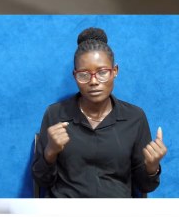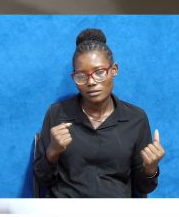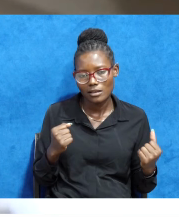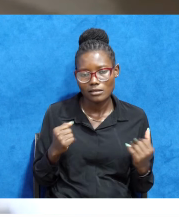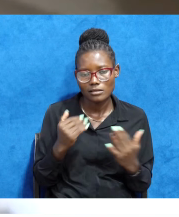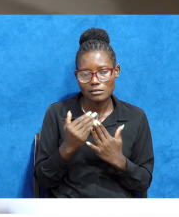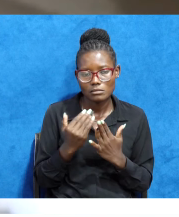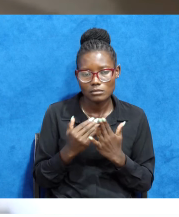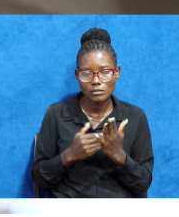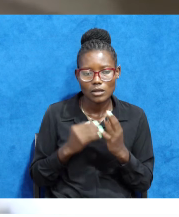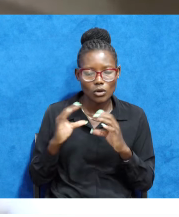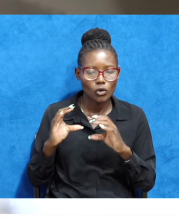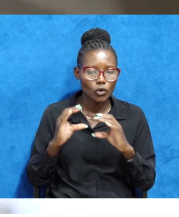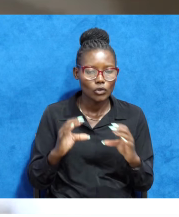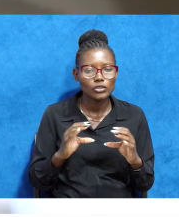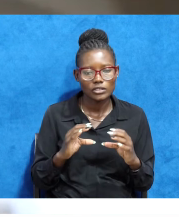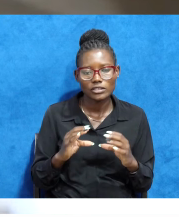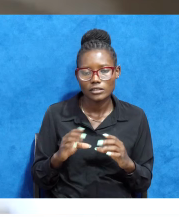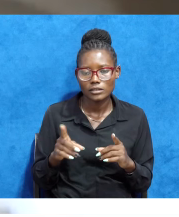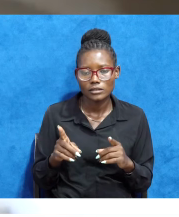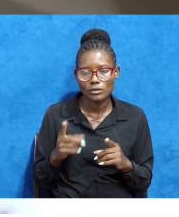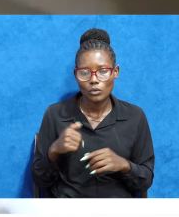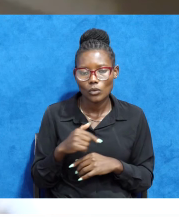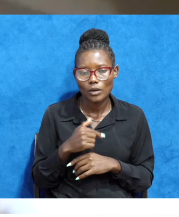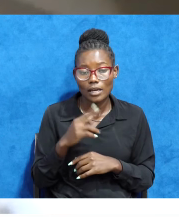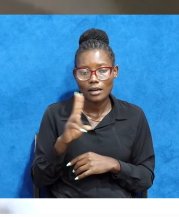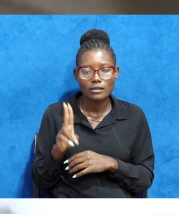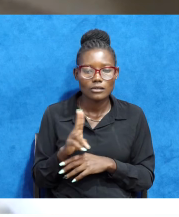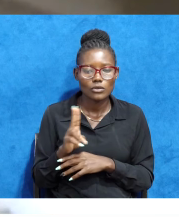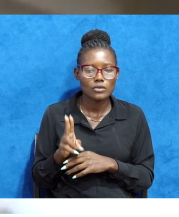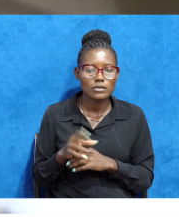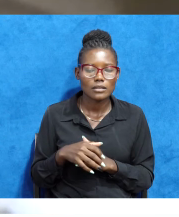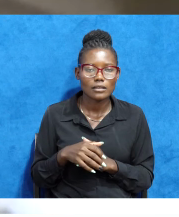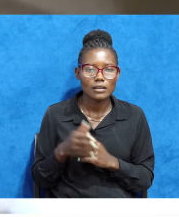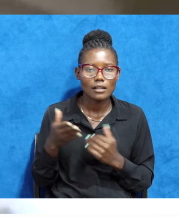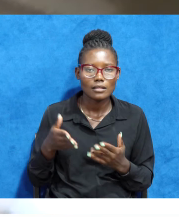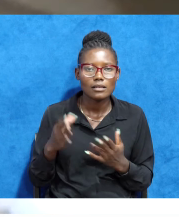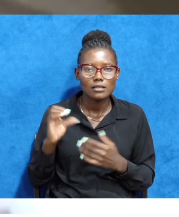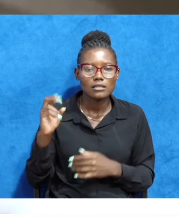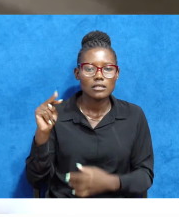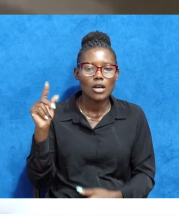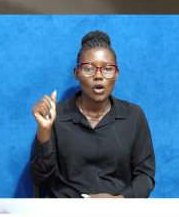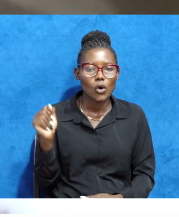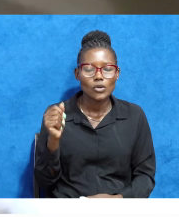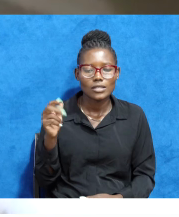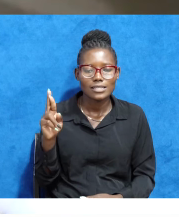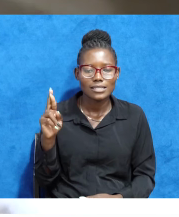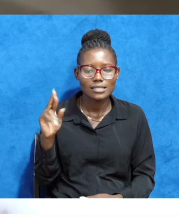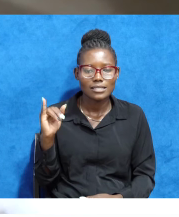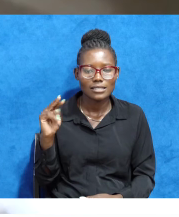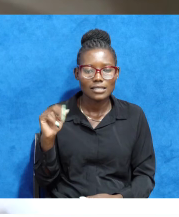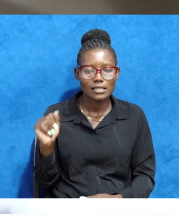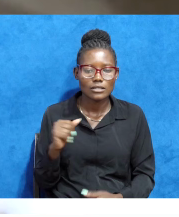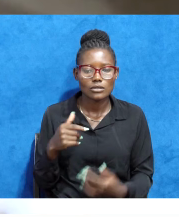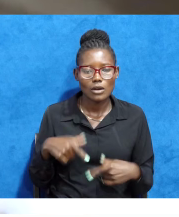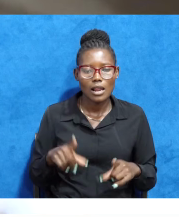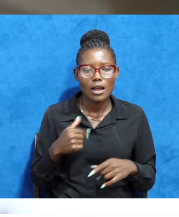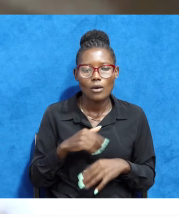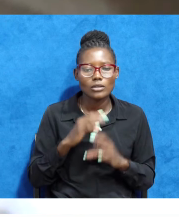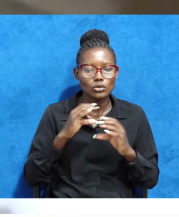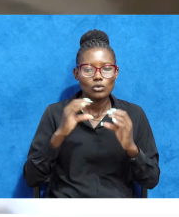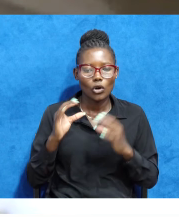the size of the pitch. So it kind of depends on how you look at those variables, but at the same time, it is going to have on